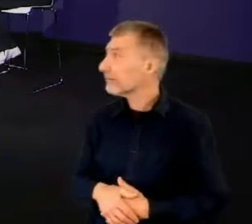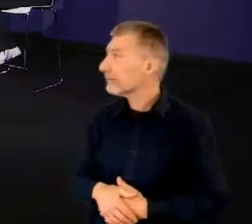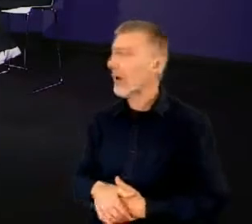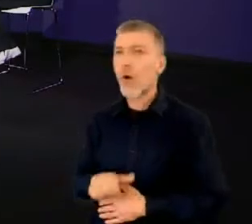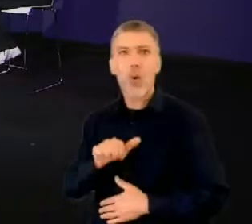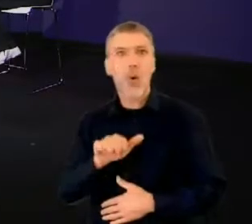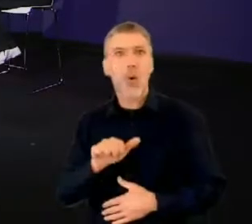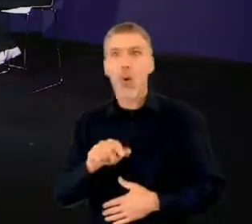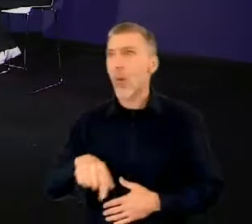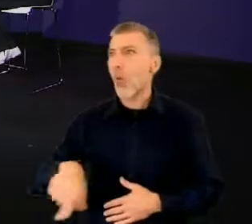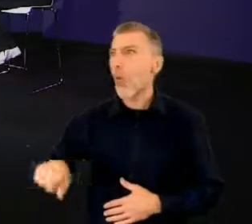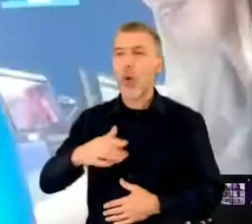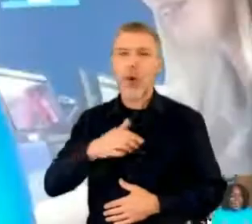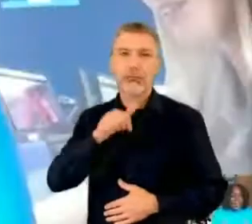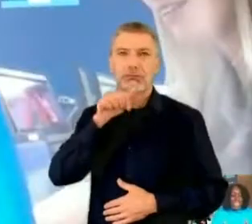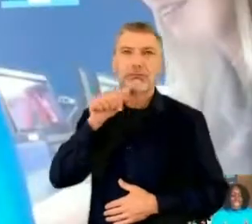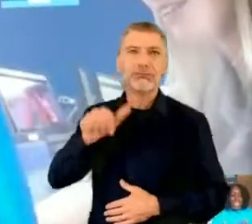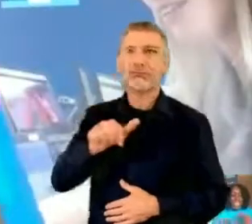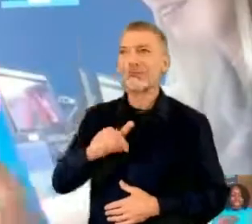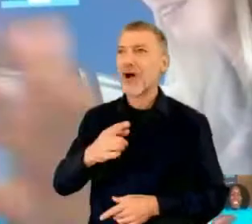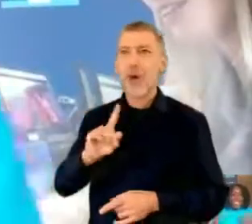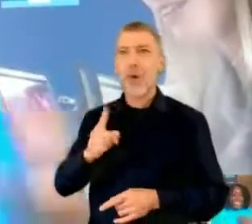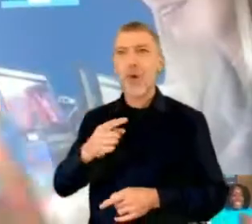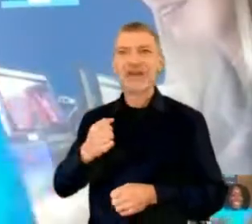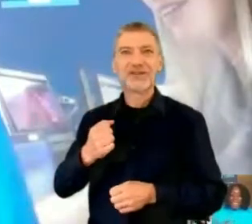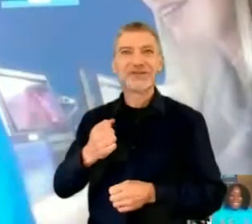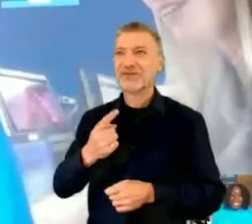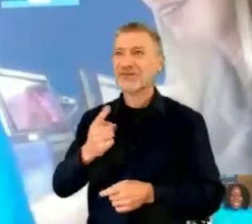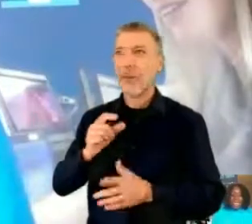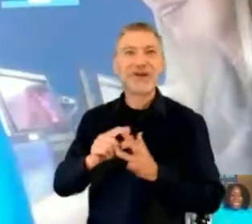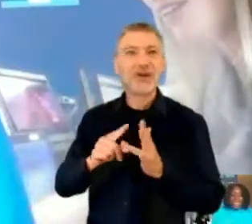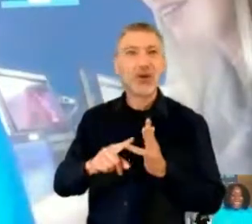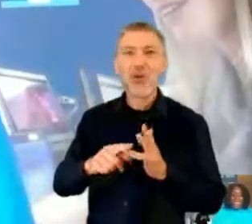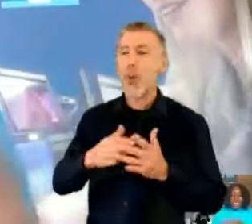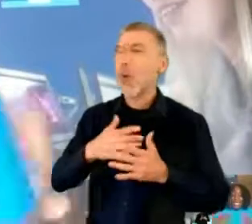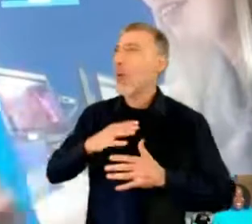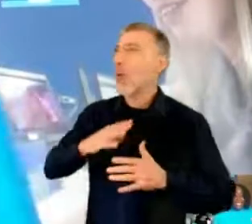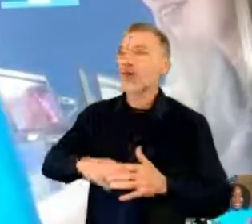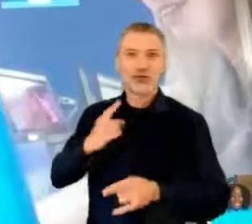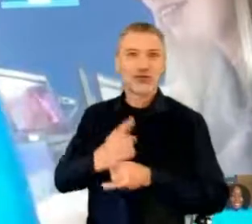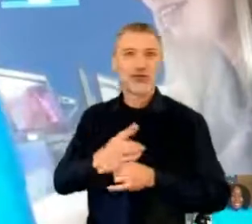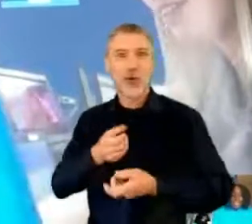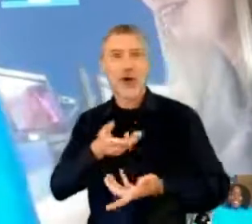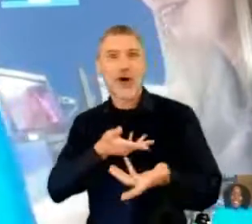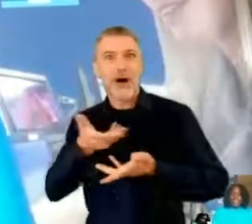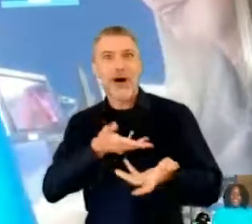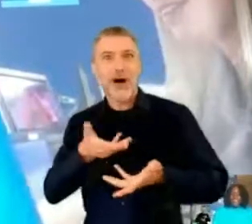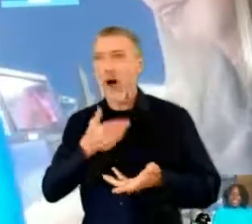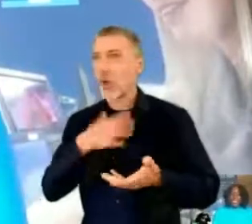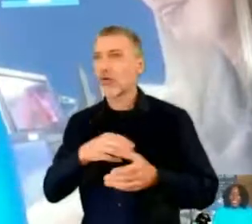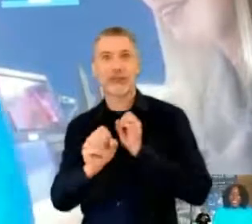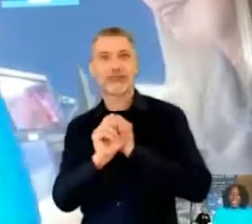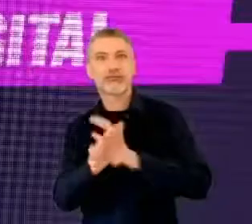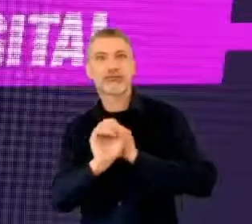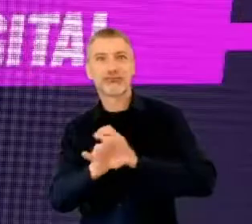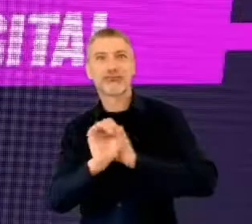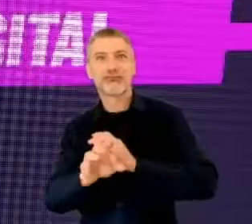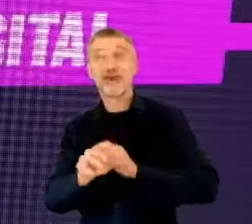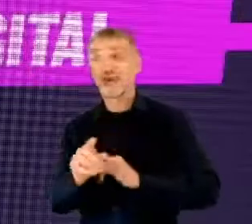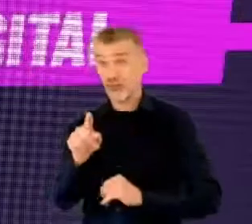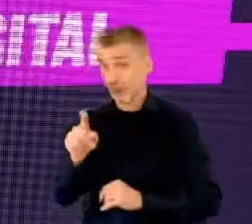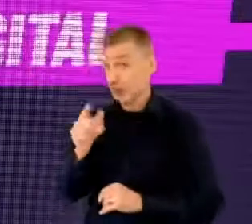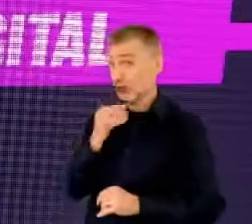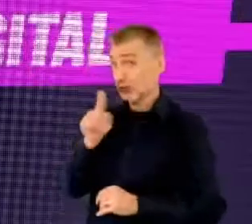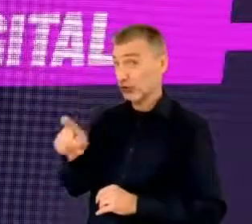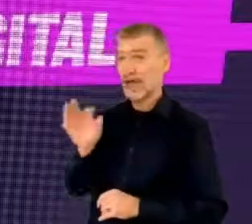they do because they're passionate about it. So they want to share that information with you. So you should definitely use that. Don't be afraid to